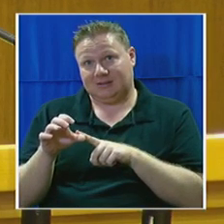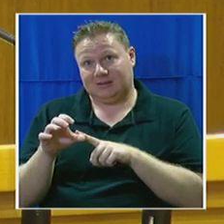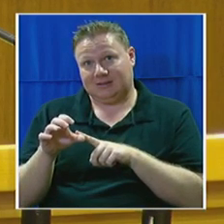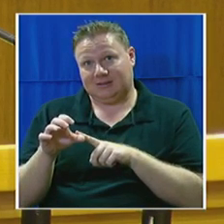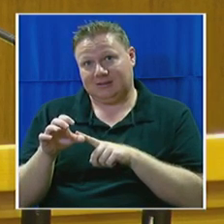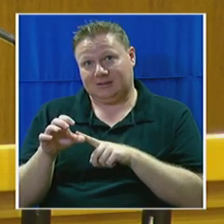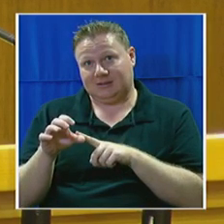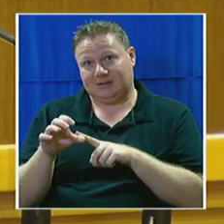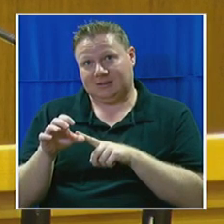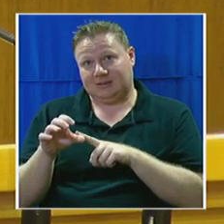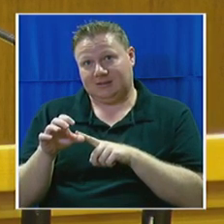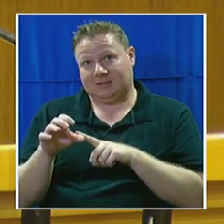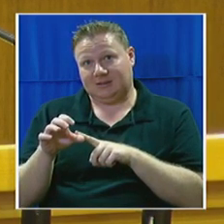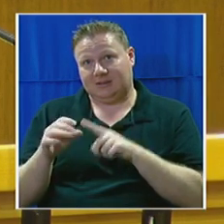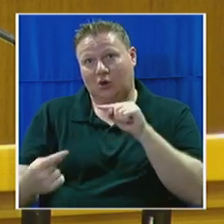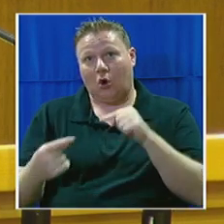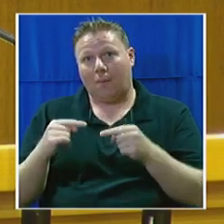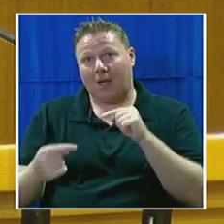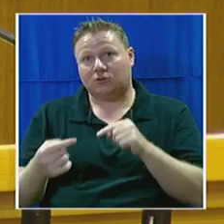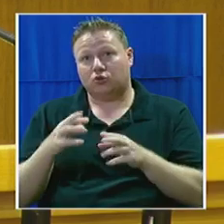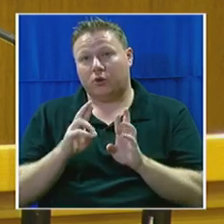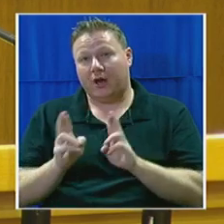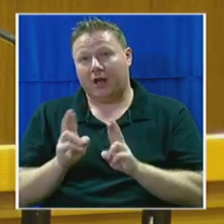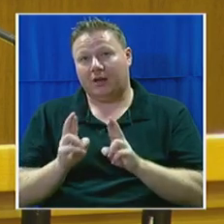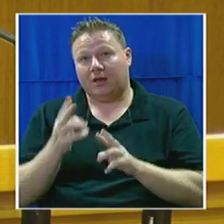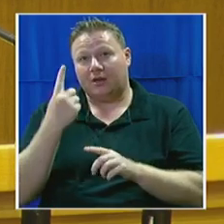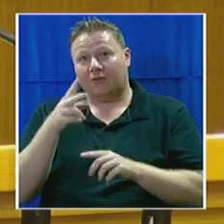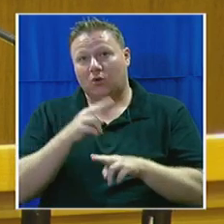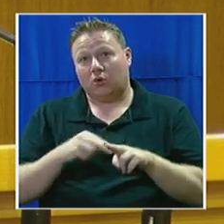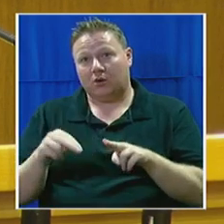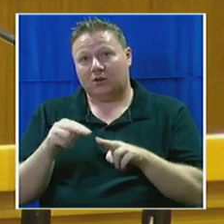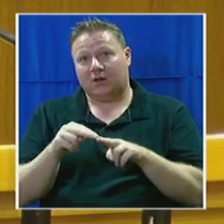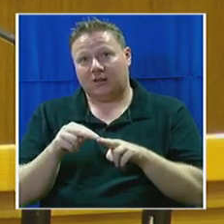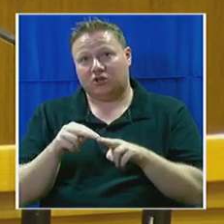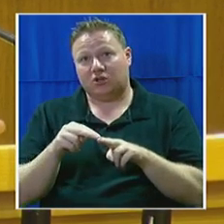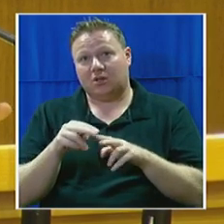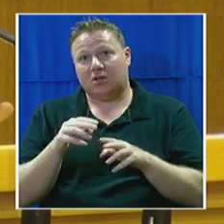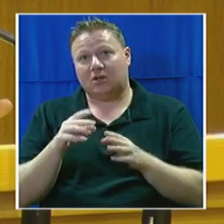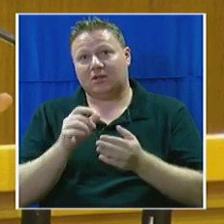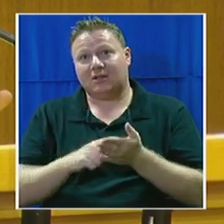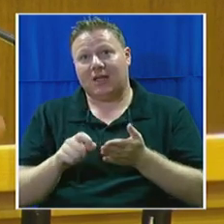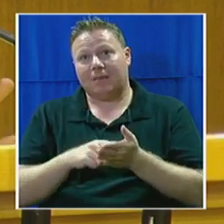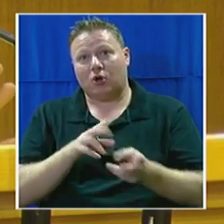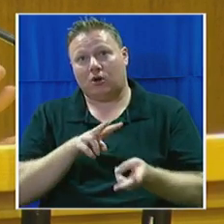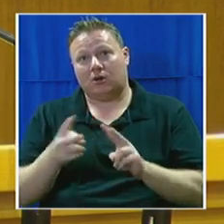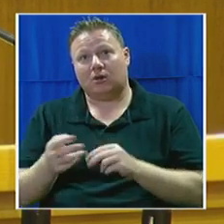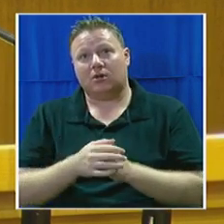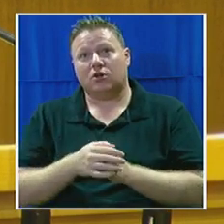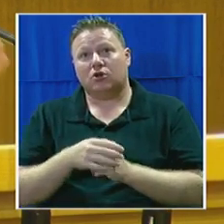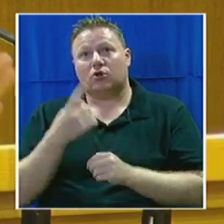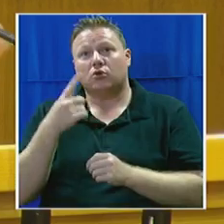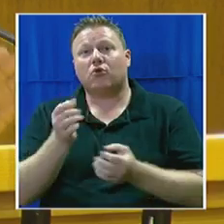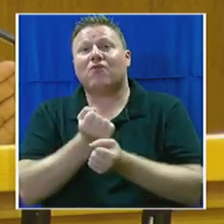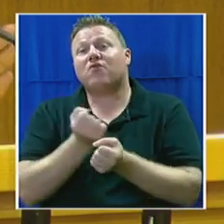ready in terms of its national democratic revolution to liberate, listen,